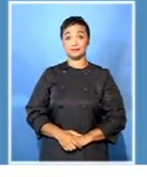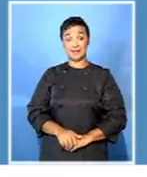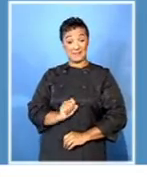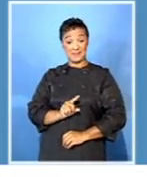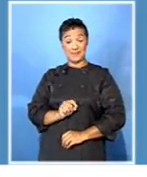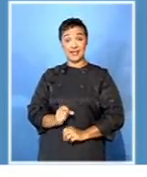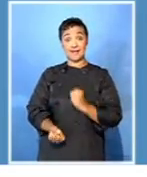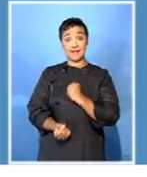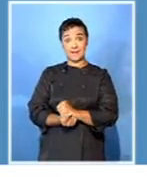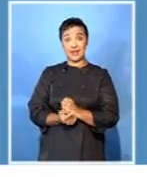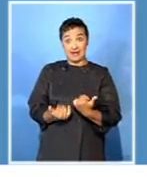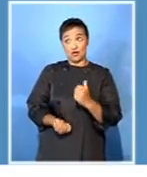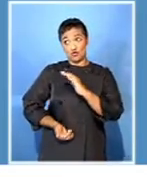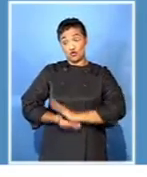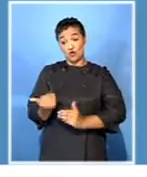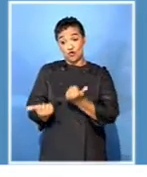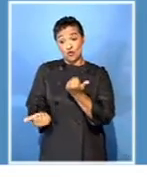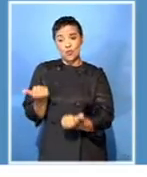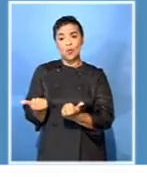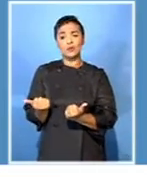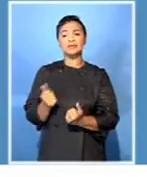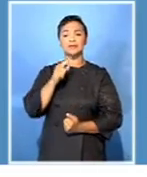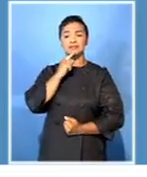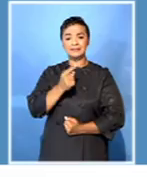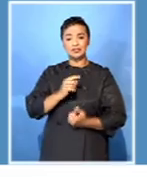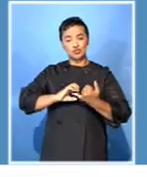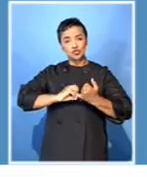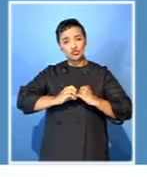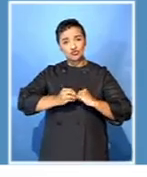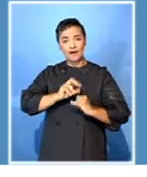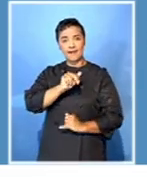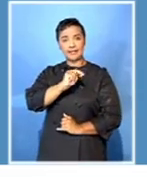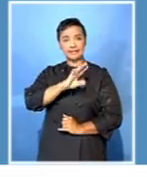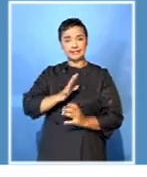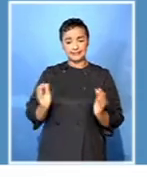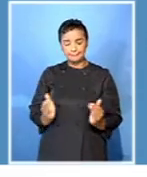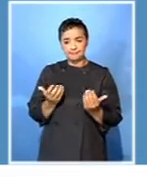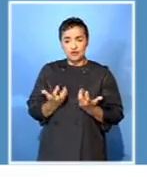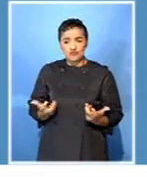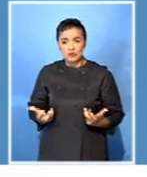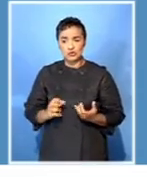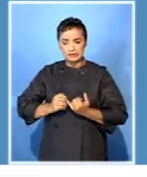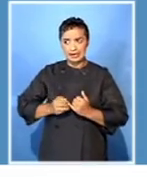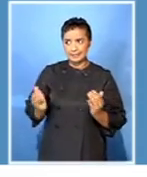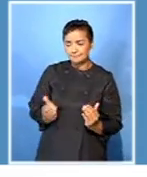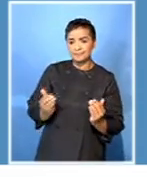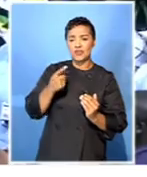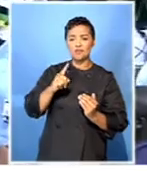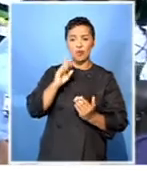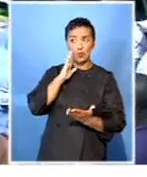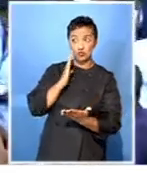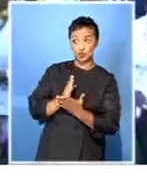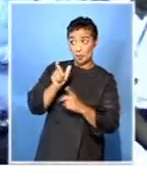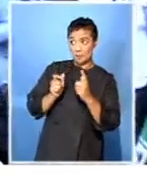compound ANC's effort to mobilize resources and also to convince people ahead of 2019